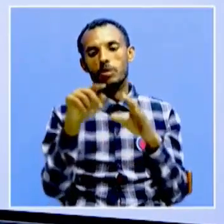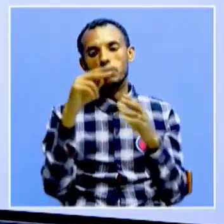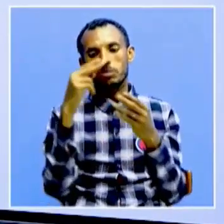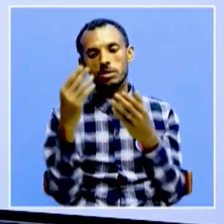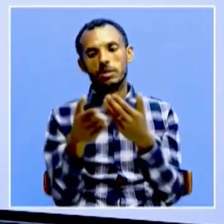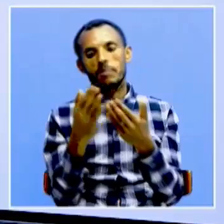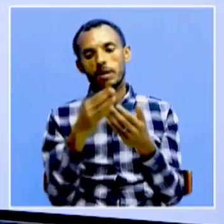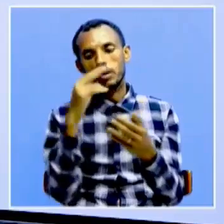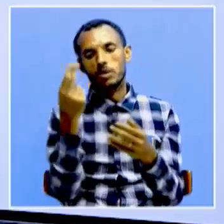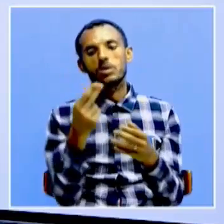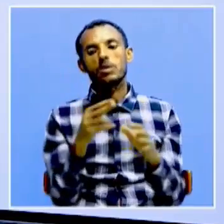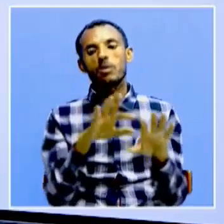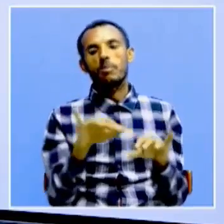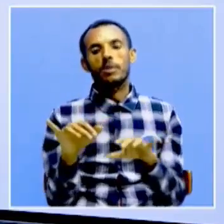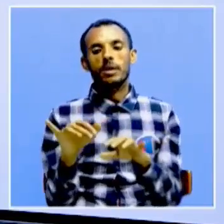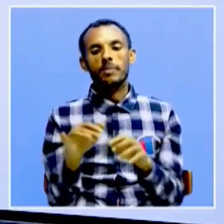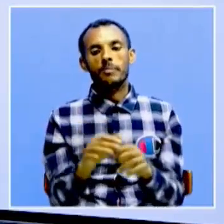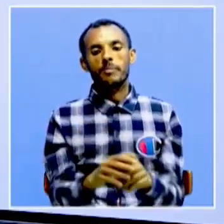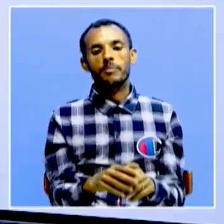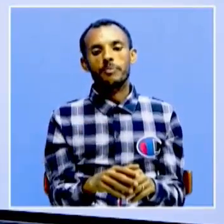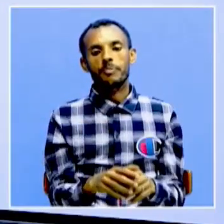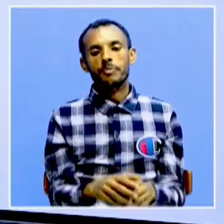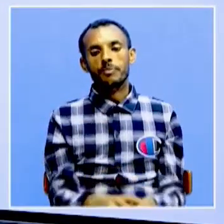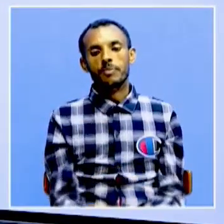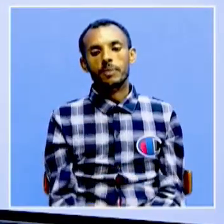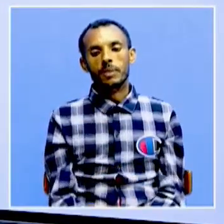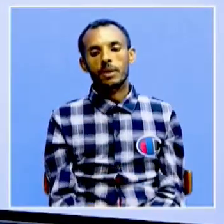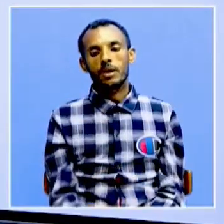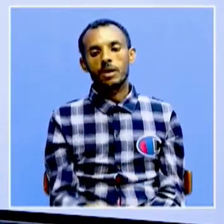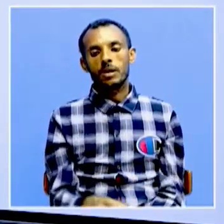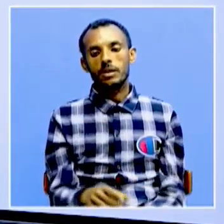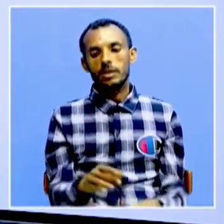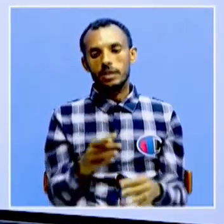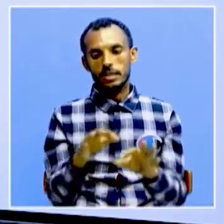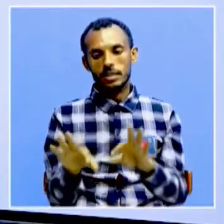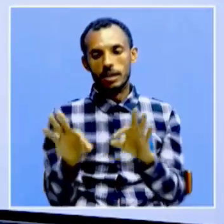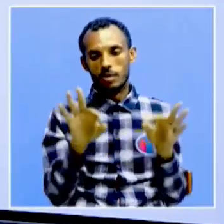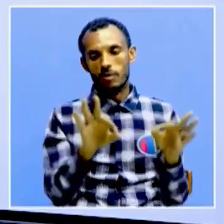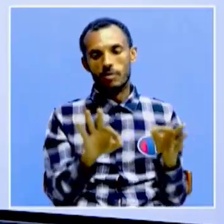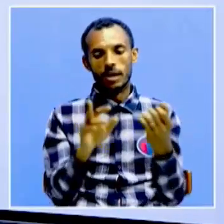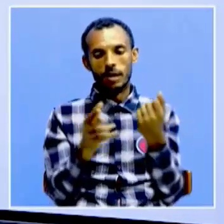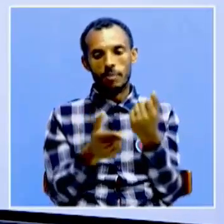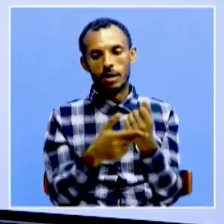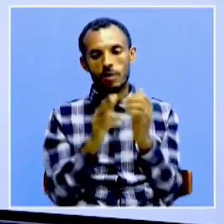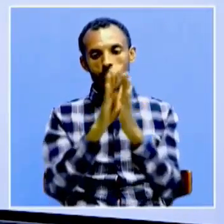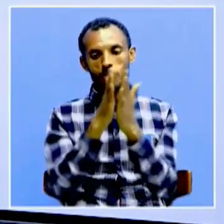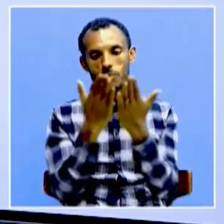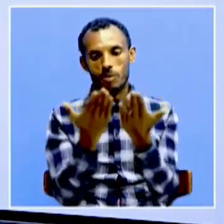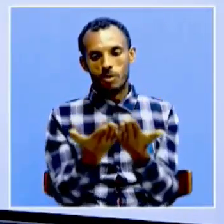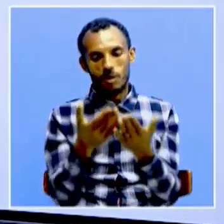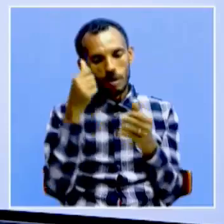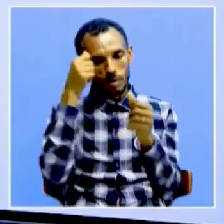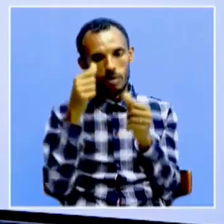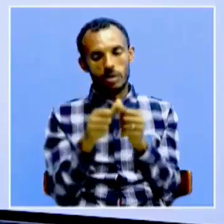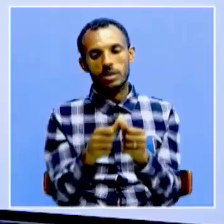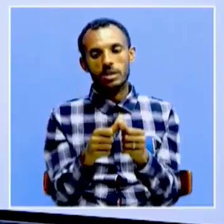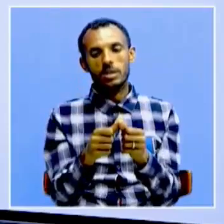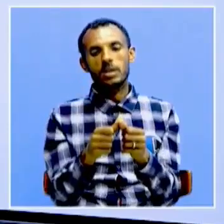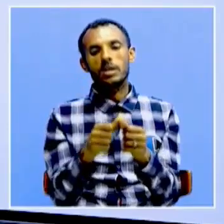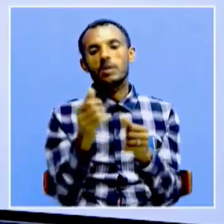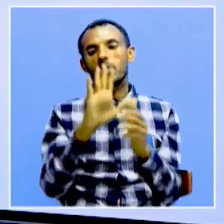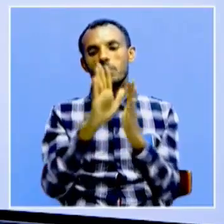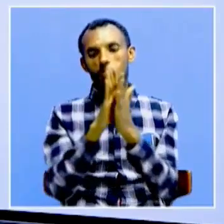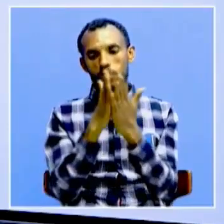computer and send or receive emails. Right? Yeah, instead of keeping your book or your notes in your